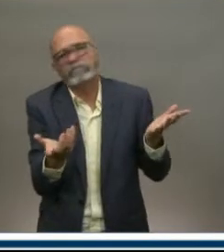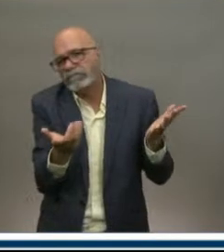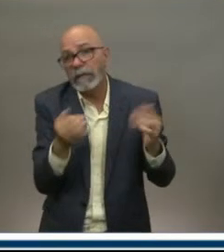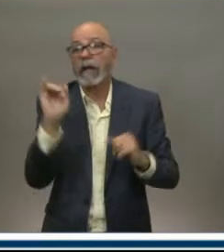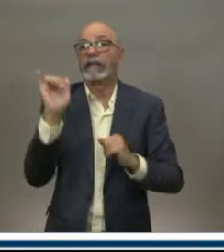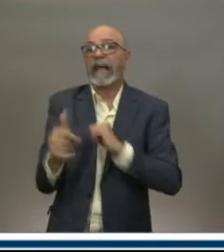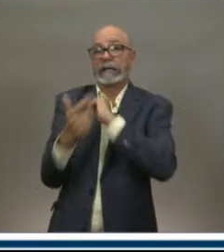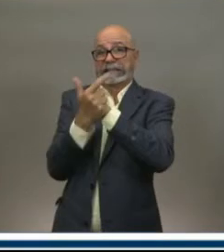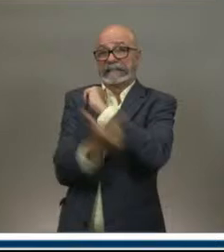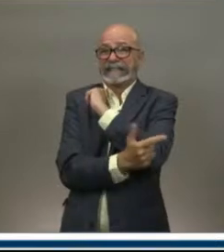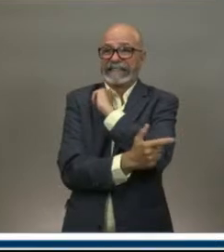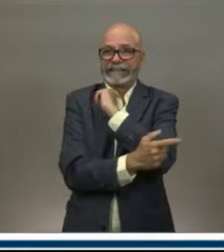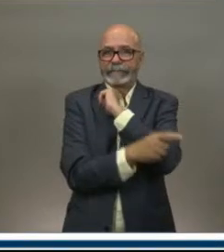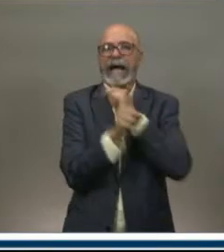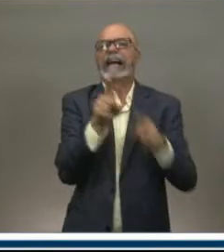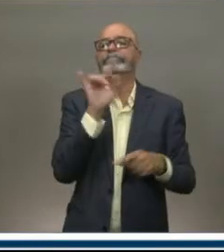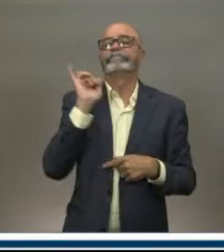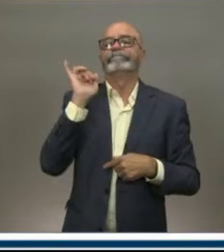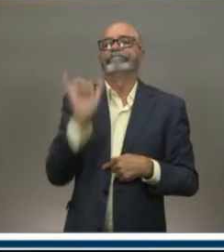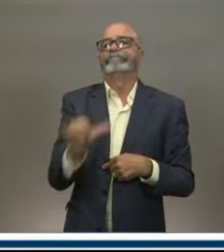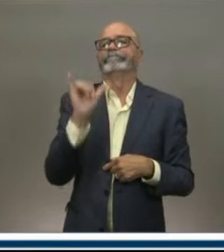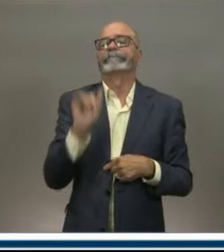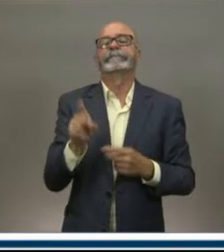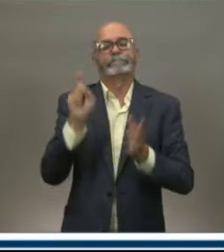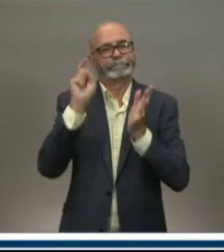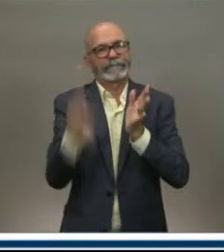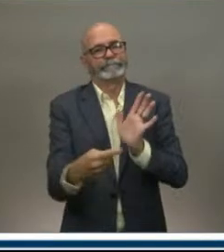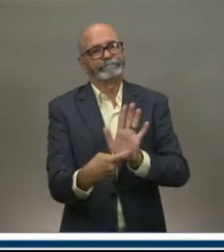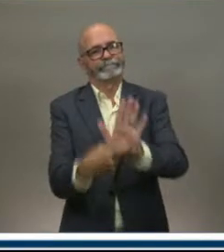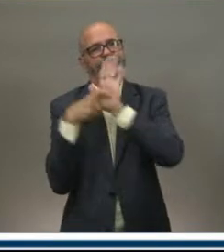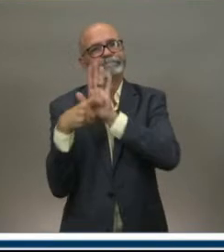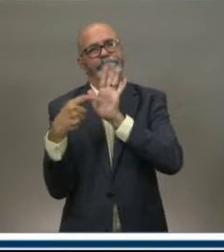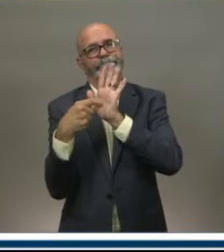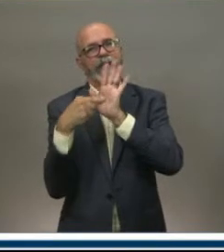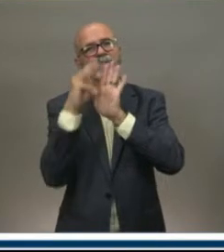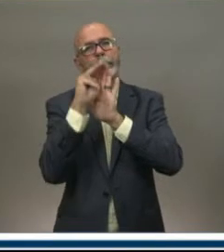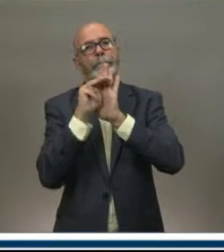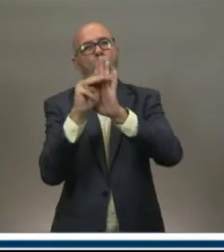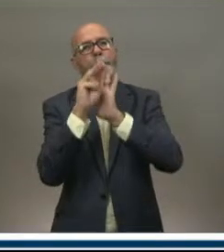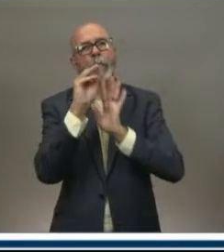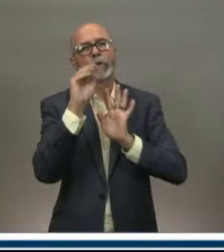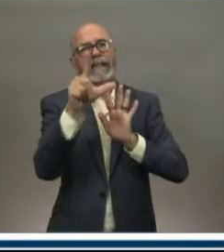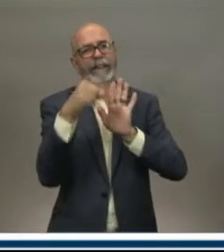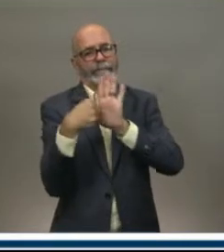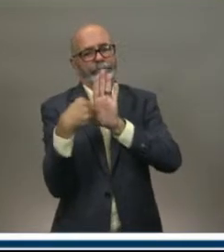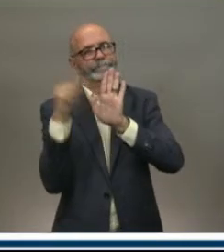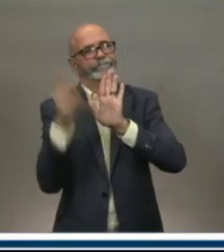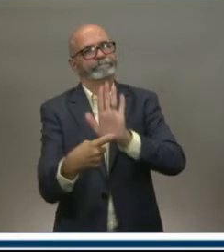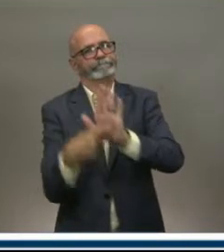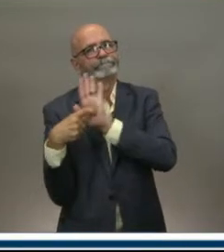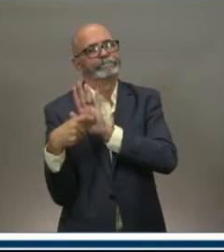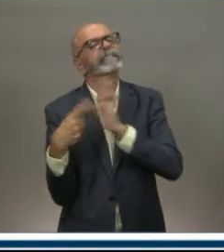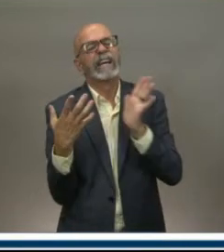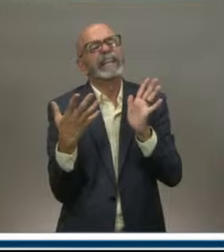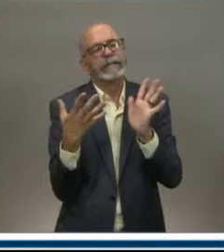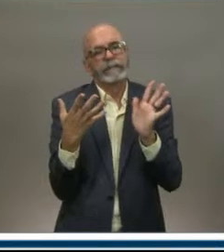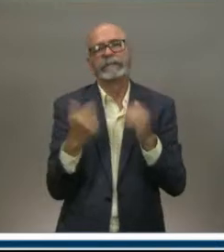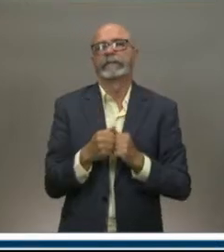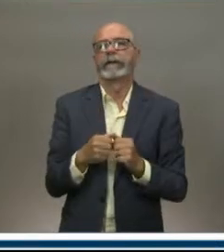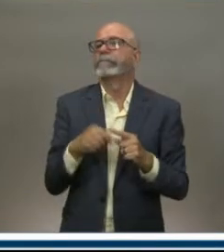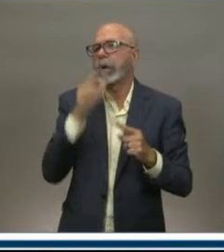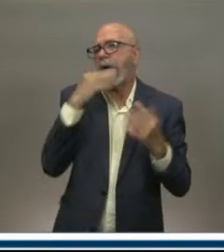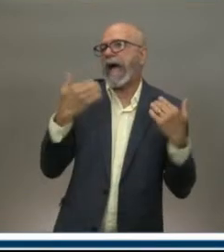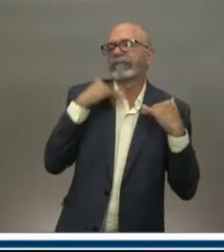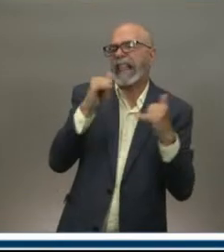So I think we'll get to a good place with the immediate actions, but there's work. So I don't have a deadline